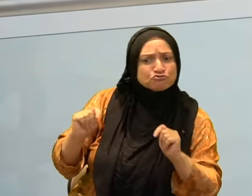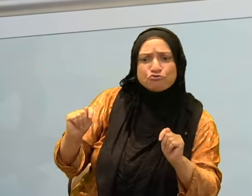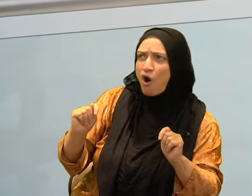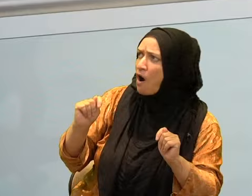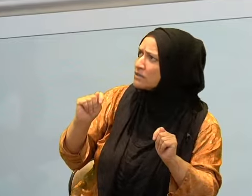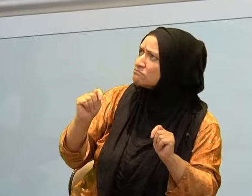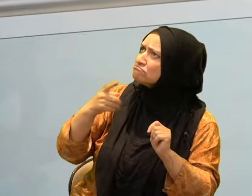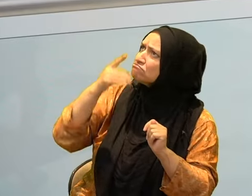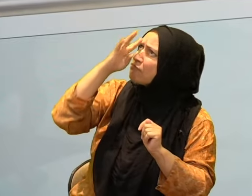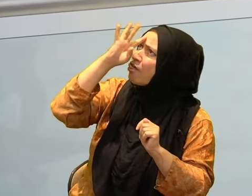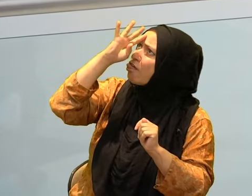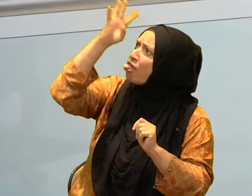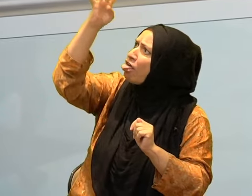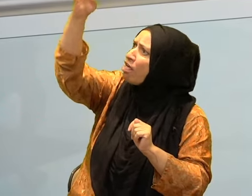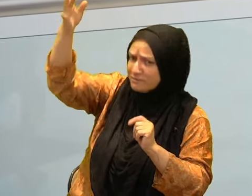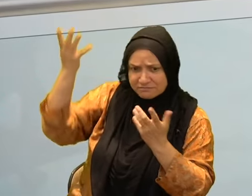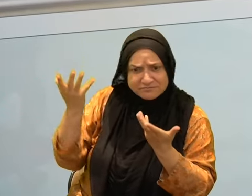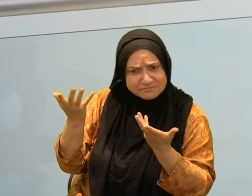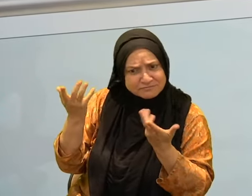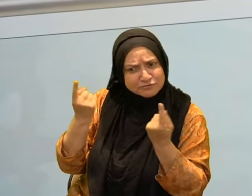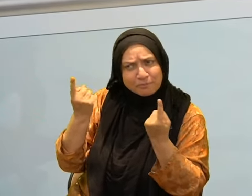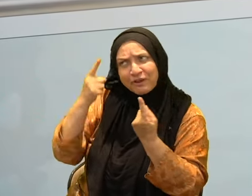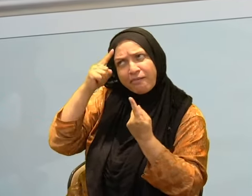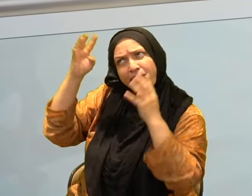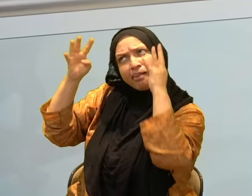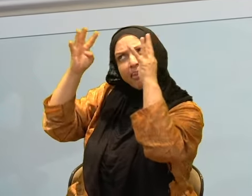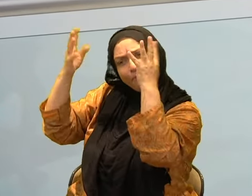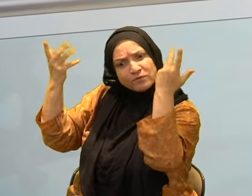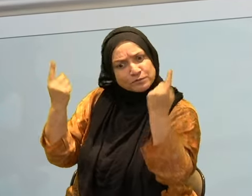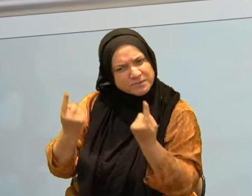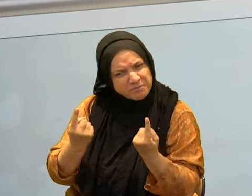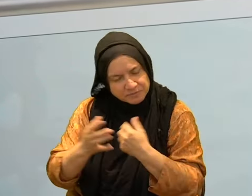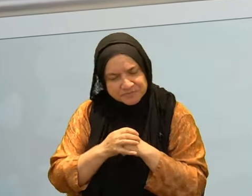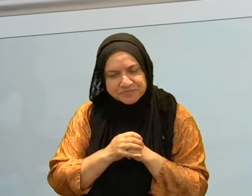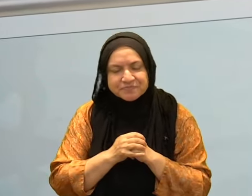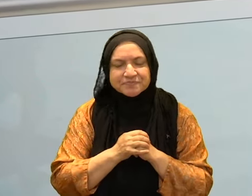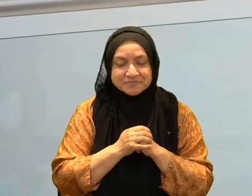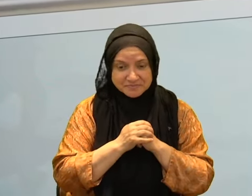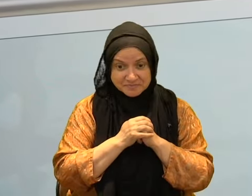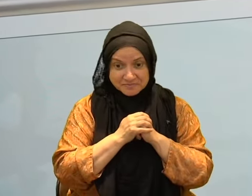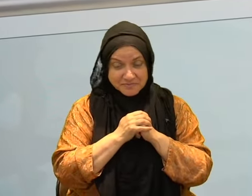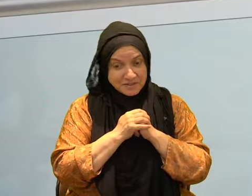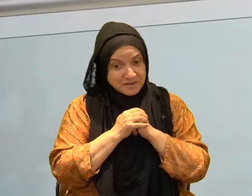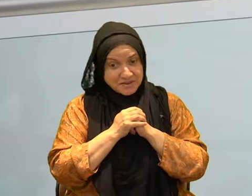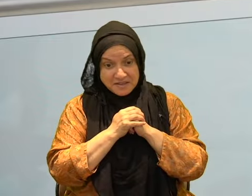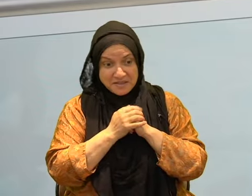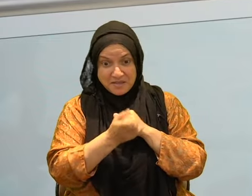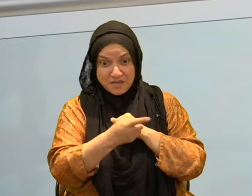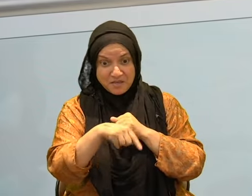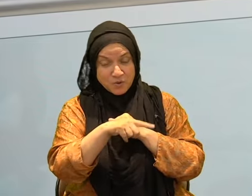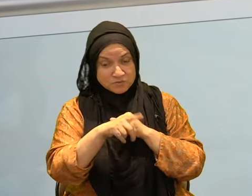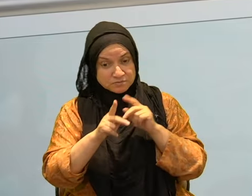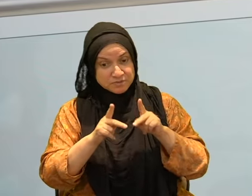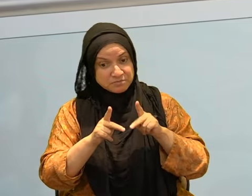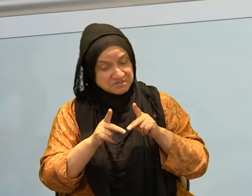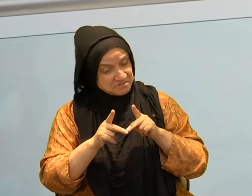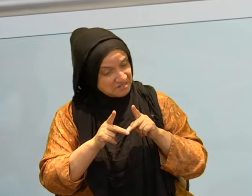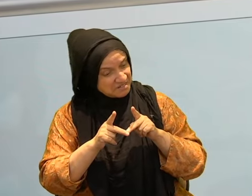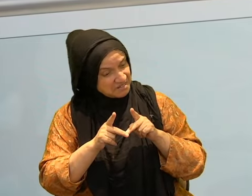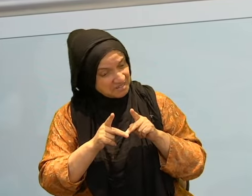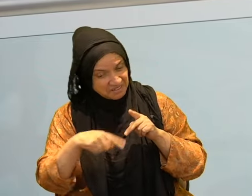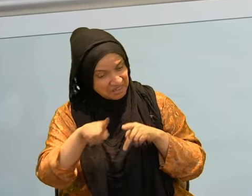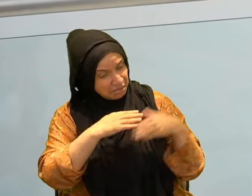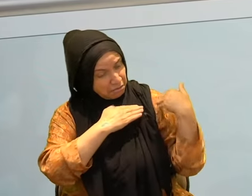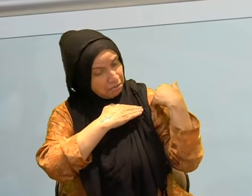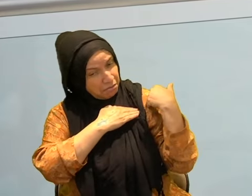for the ummah of Muhammad sallallahu alayhi wa sallam, but they broke my back with istighfar. They seek forgiveness from Allah and Allah takes them back.